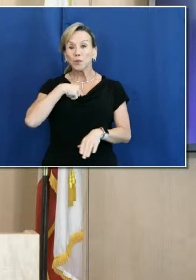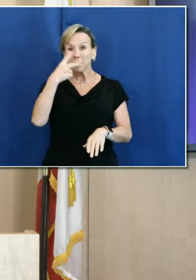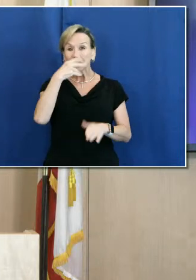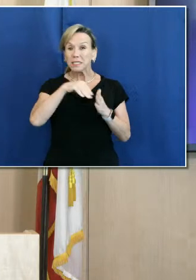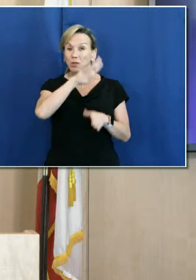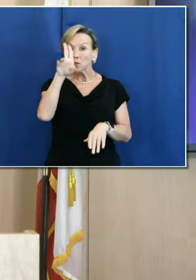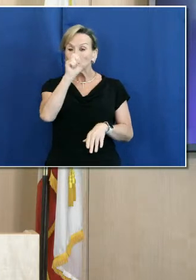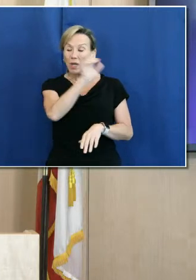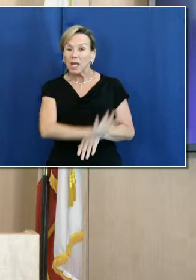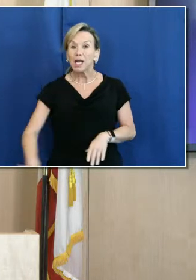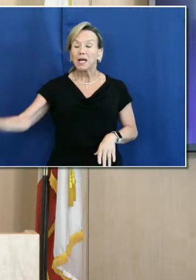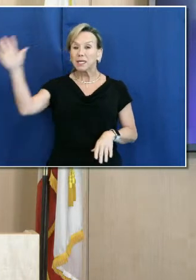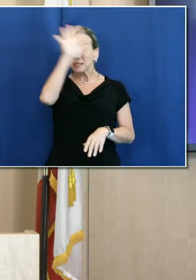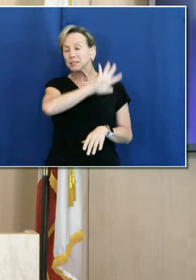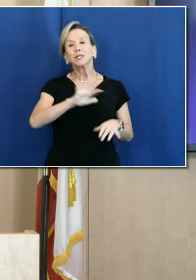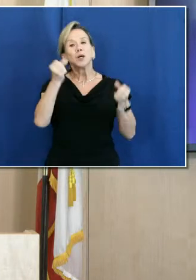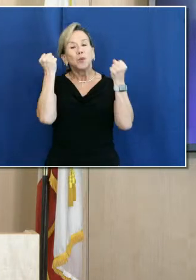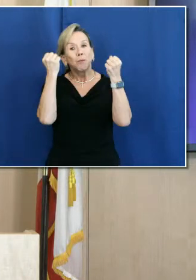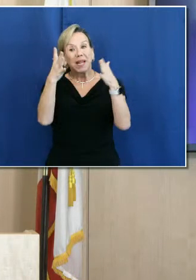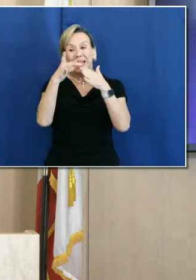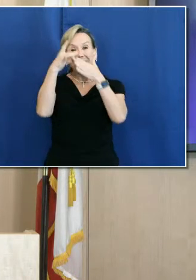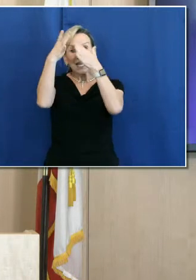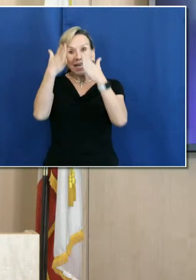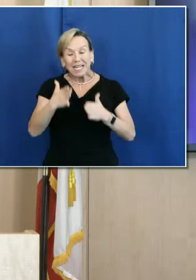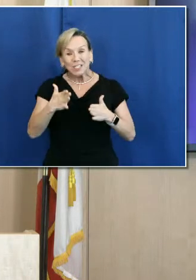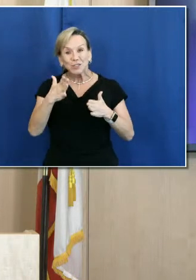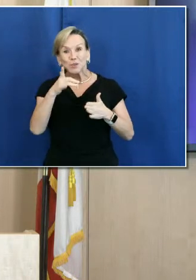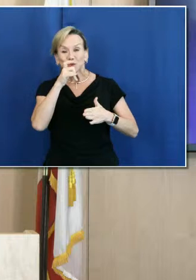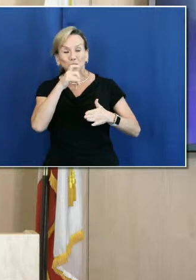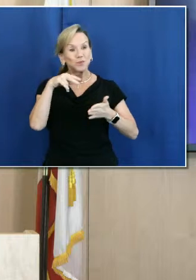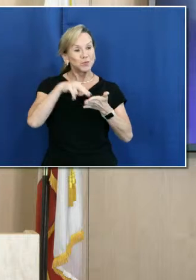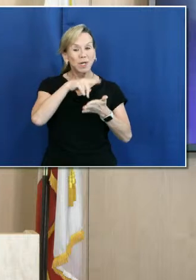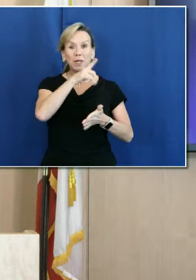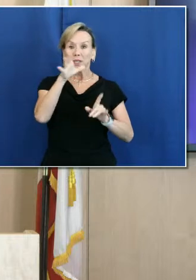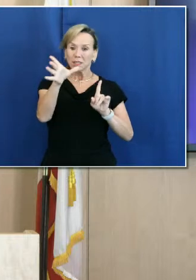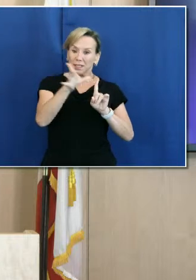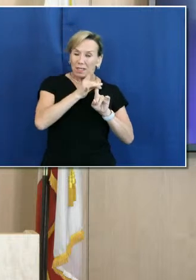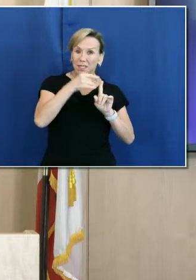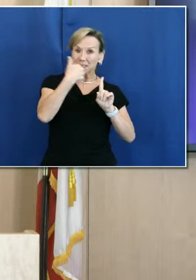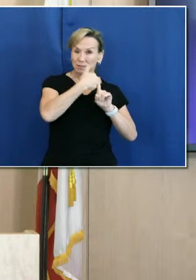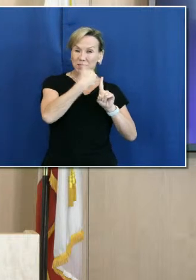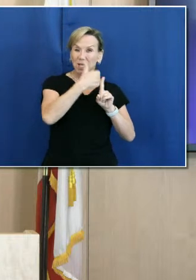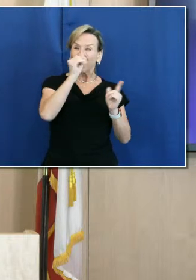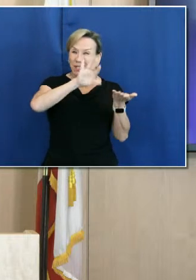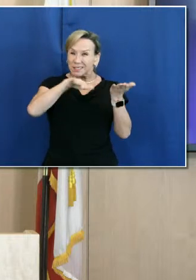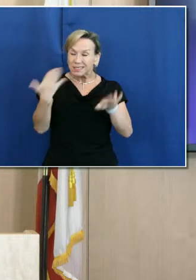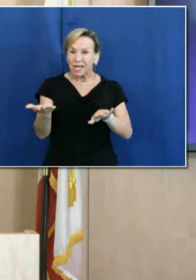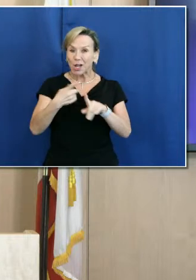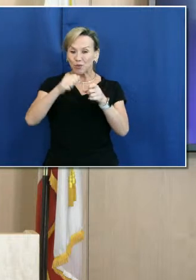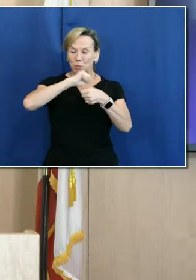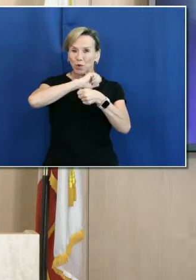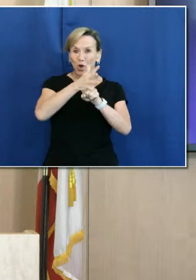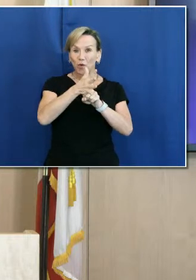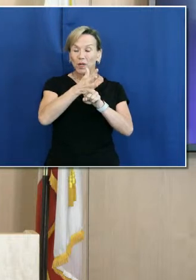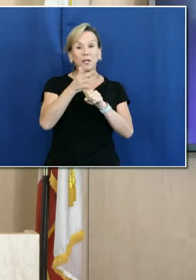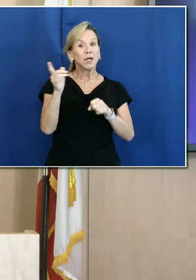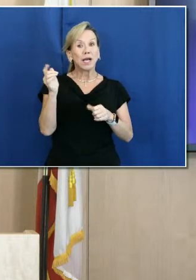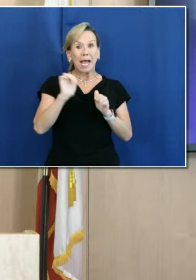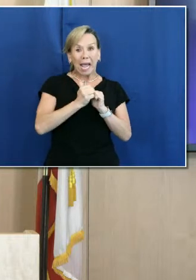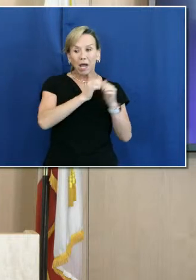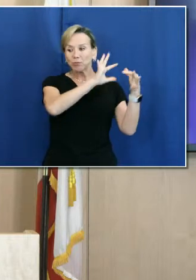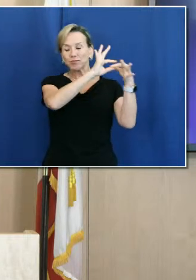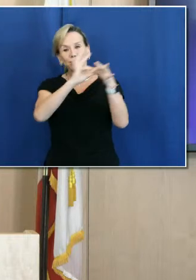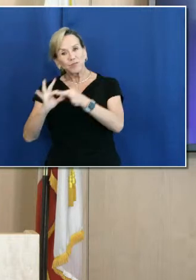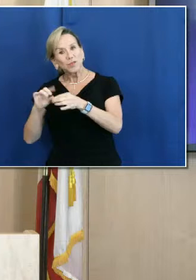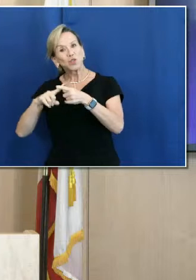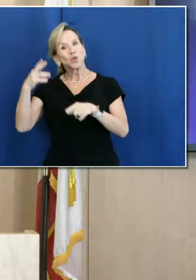country of faith leaders who have contracted and died of COVID, of significant outbreaks that are tied to large indoor religious service gatherings. And so